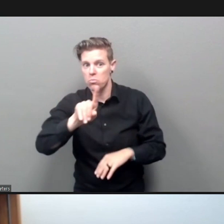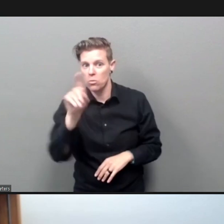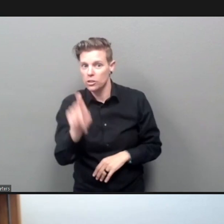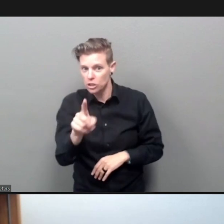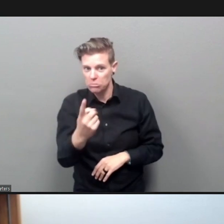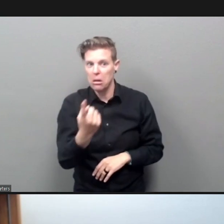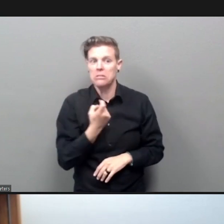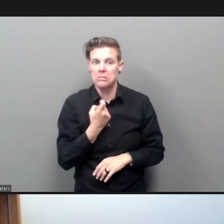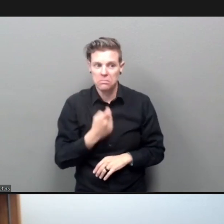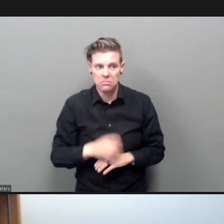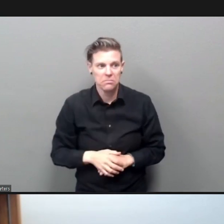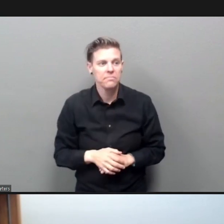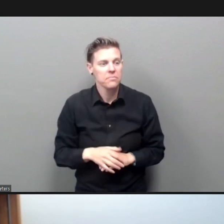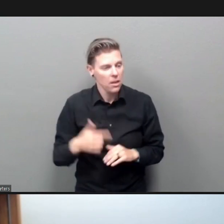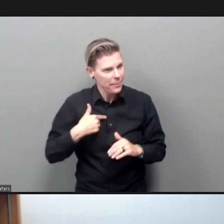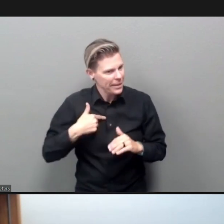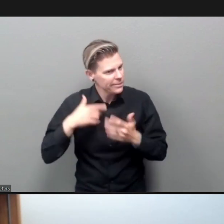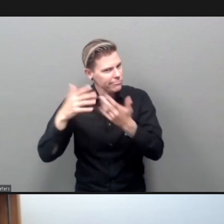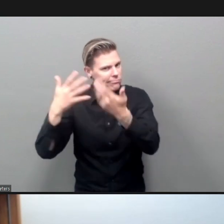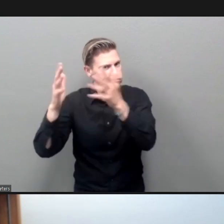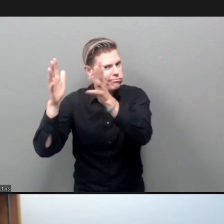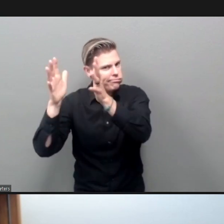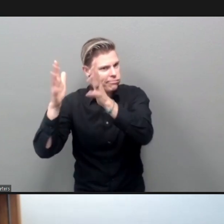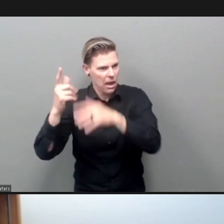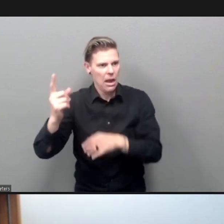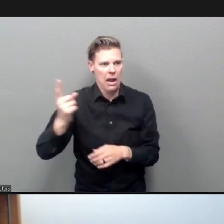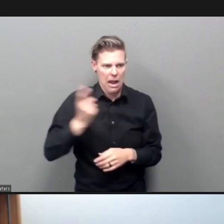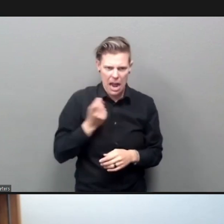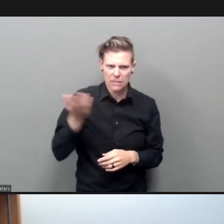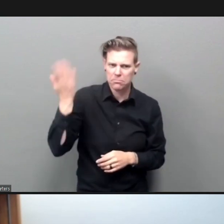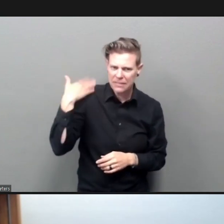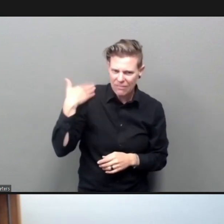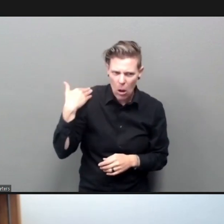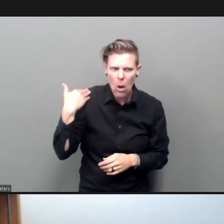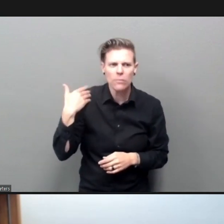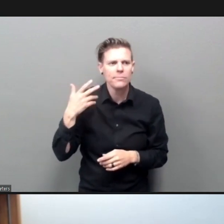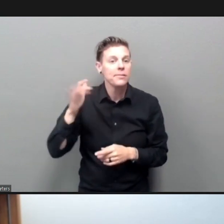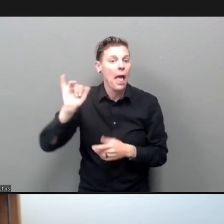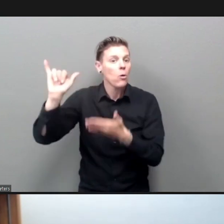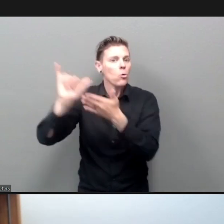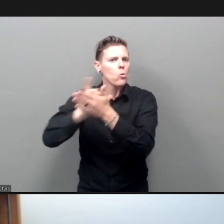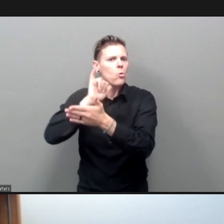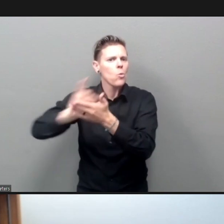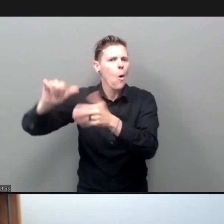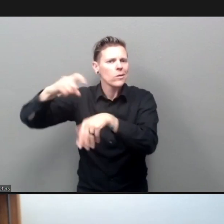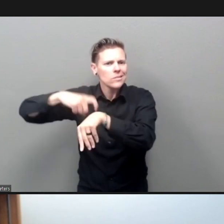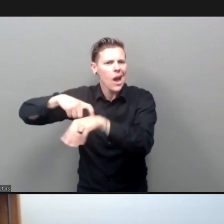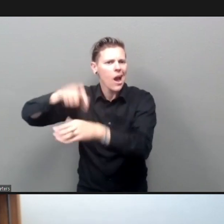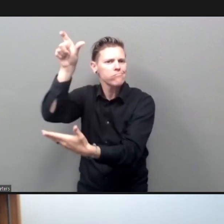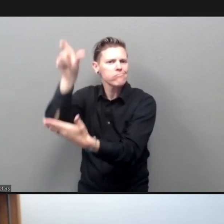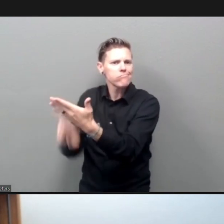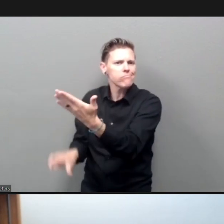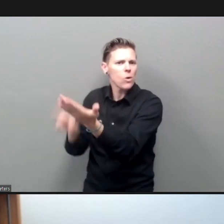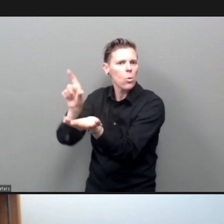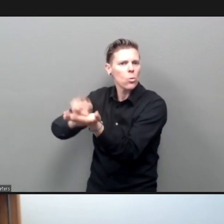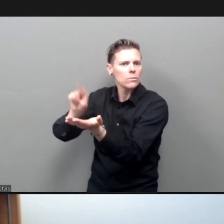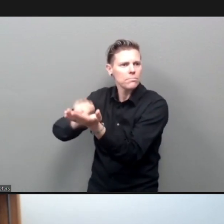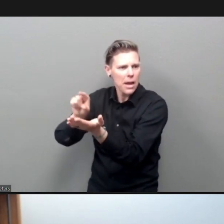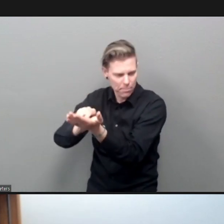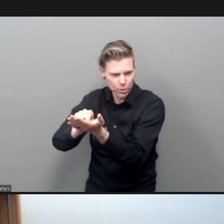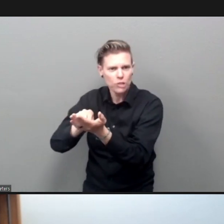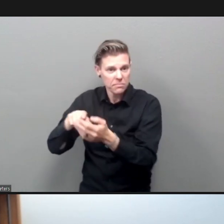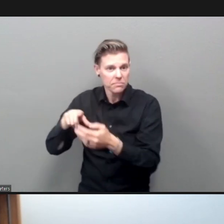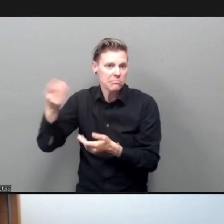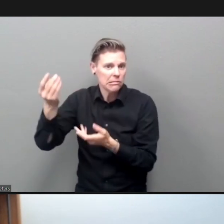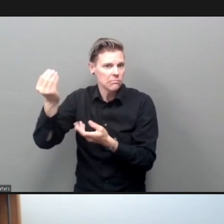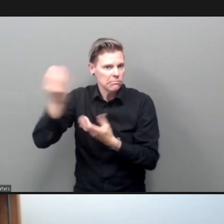I appreciate you sending the link in advance to the New York Times, and let me drop that in the you did cut out a little